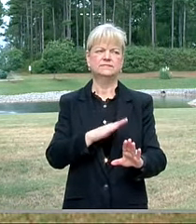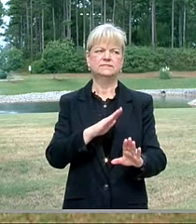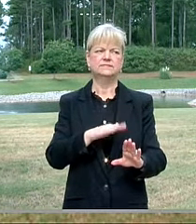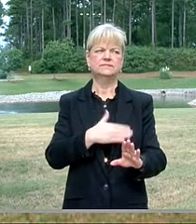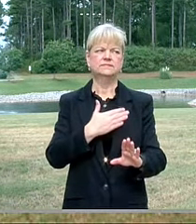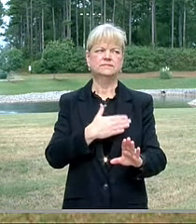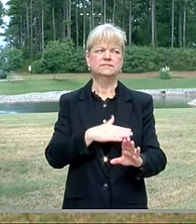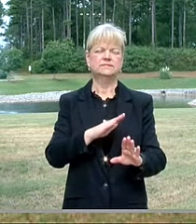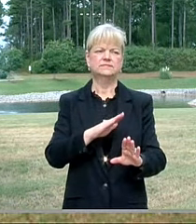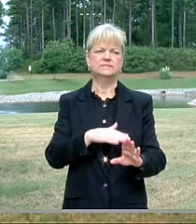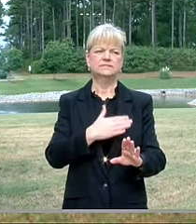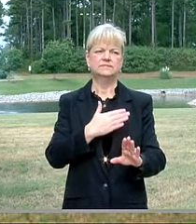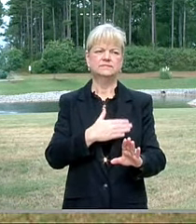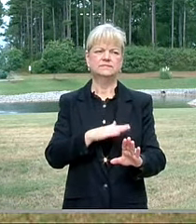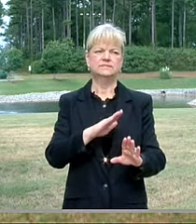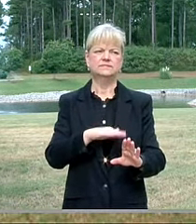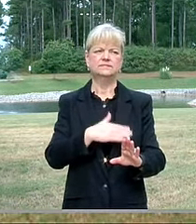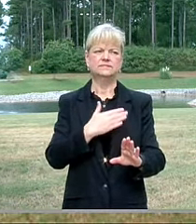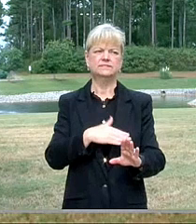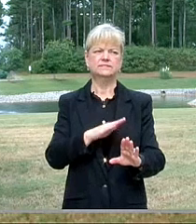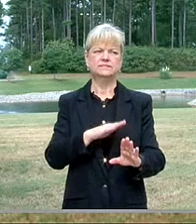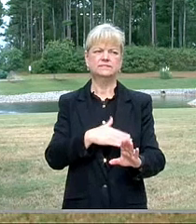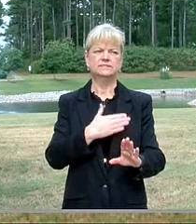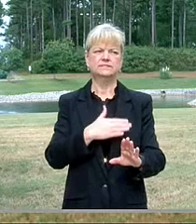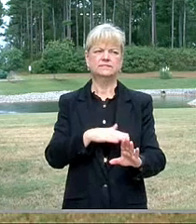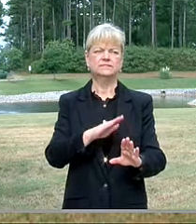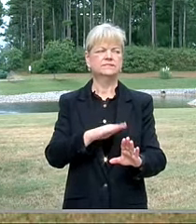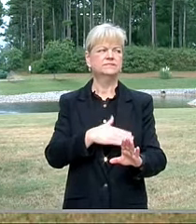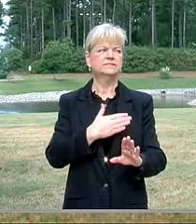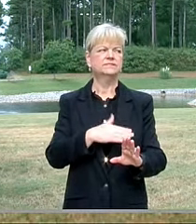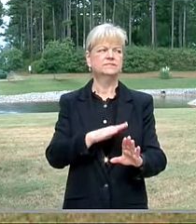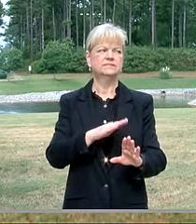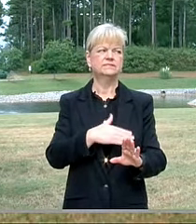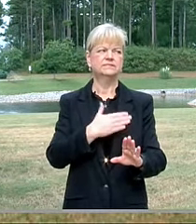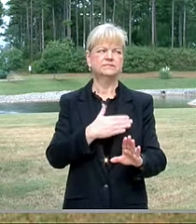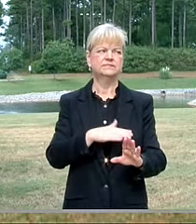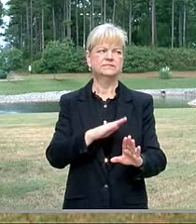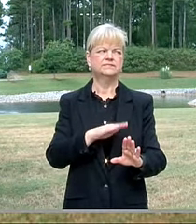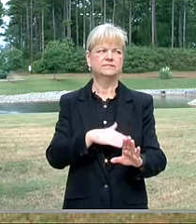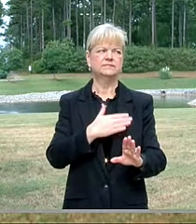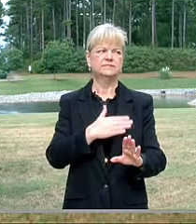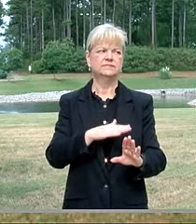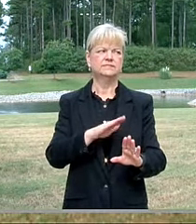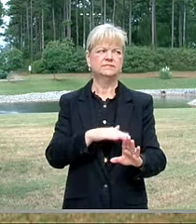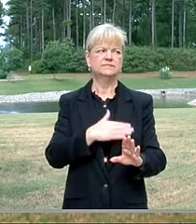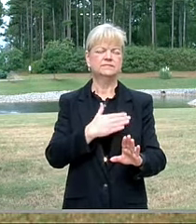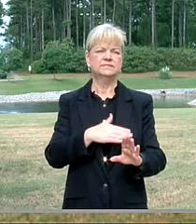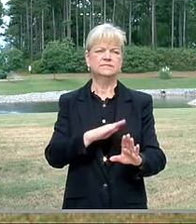Thank you.